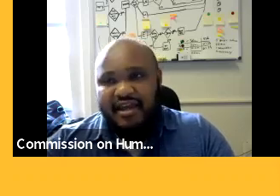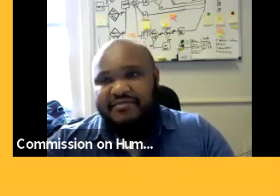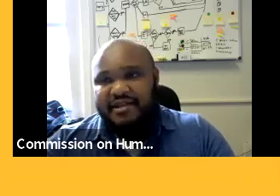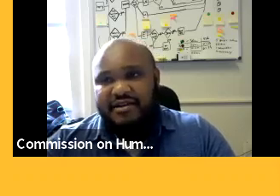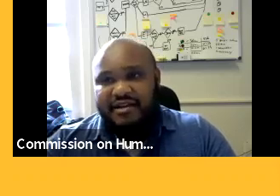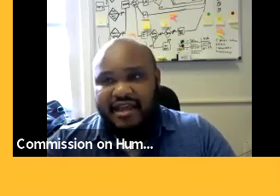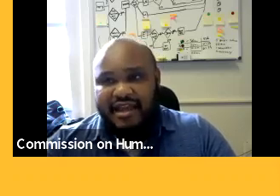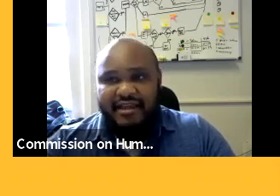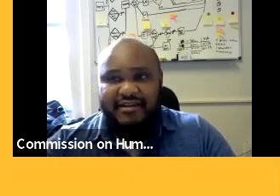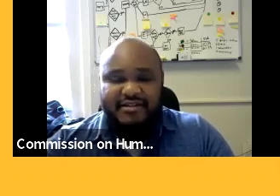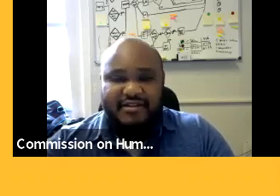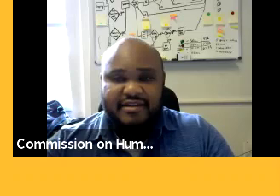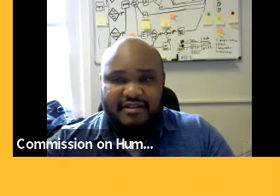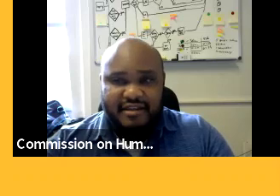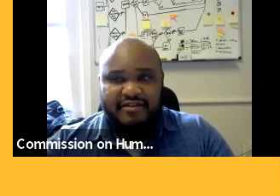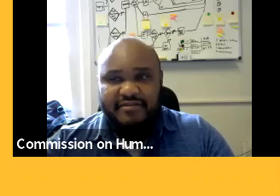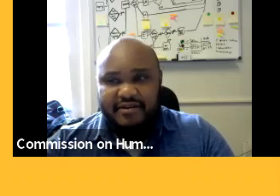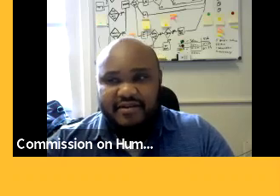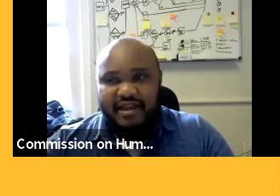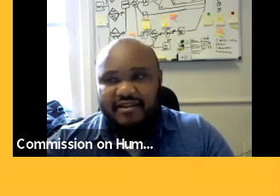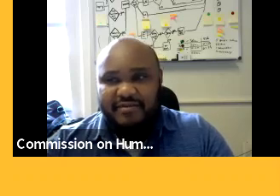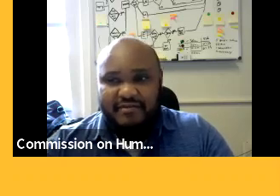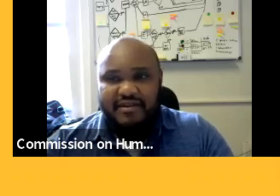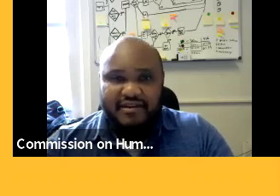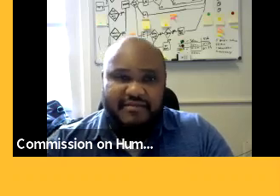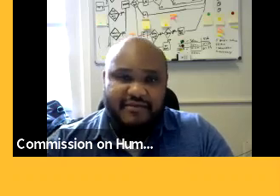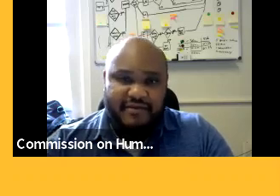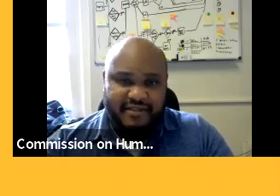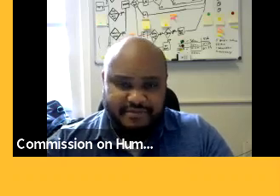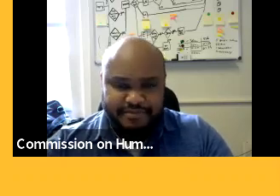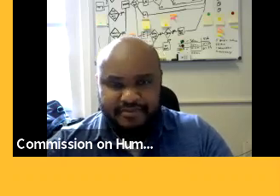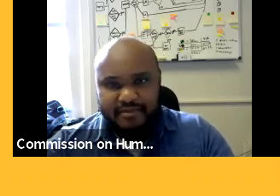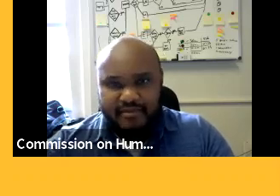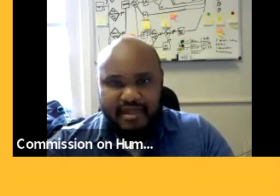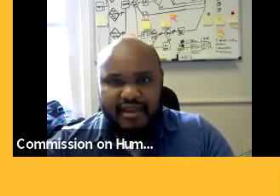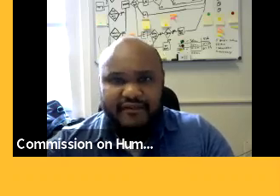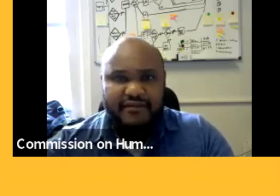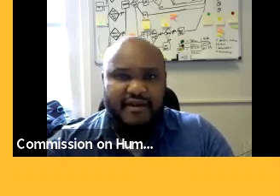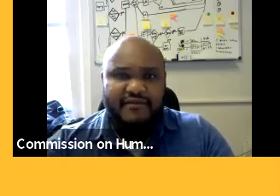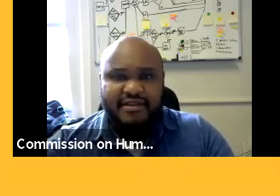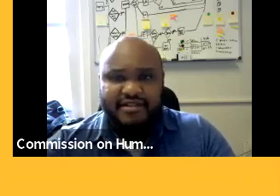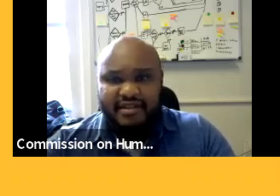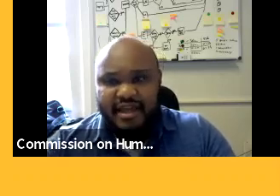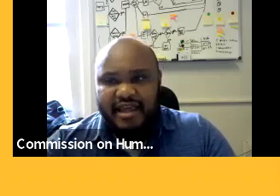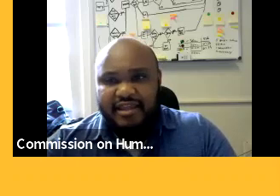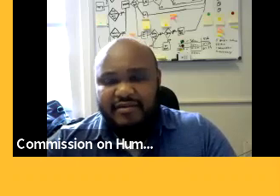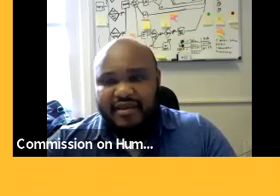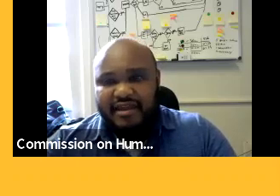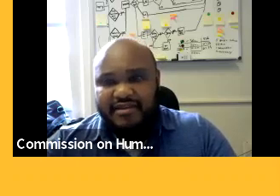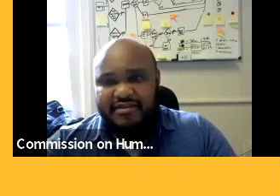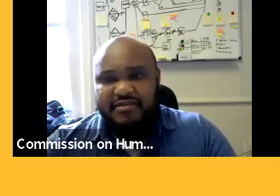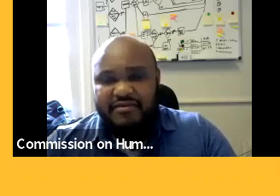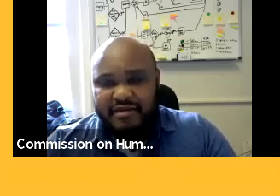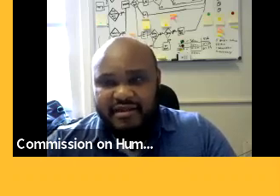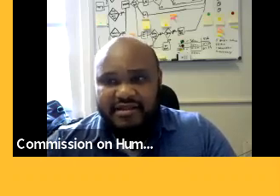screen that I'm sharing and the interpreter, and you'll be able to hear my voice. If for whatever reason you would